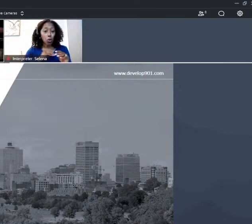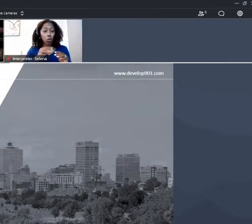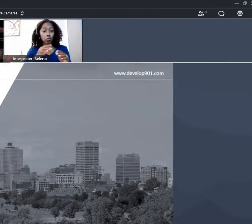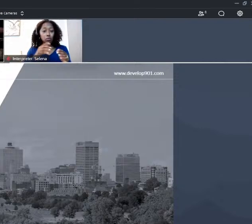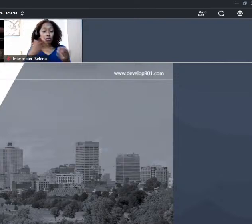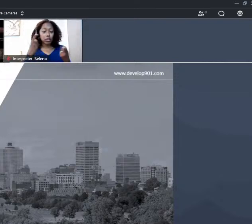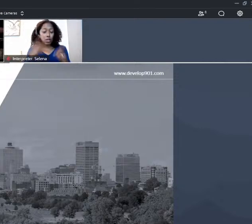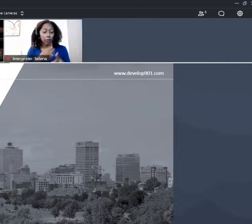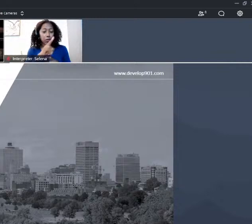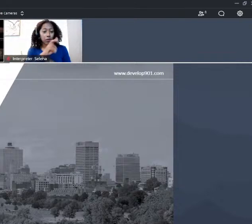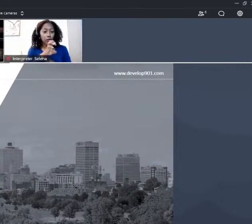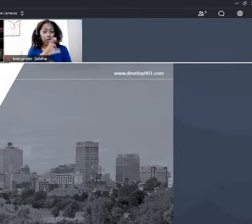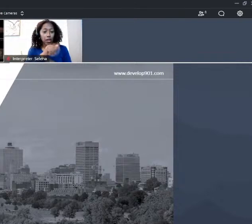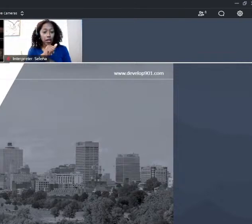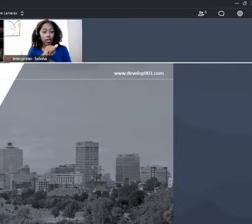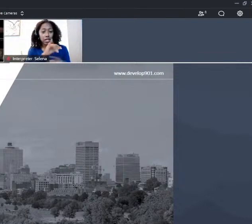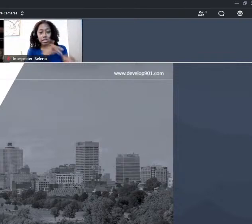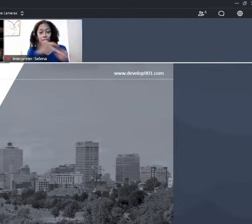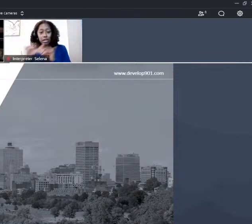certainly